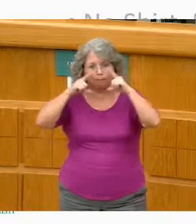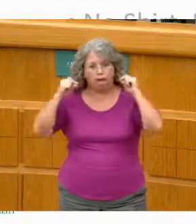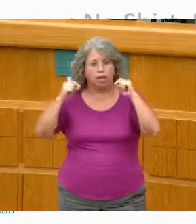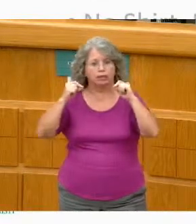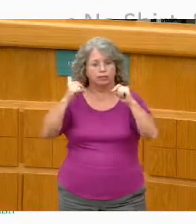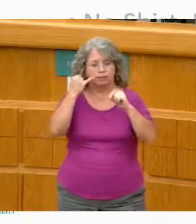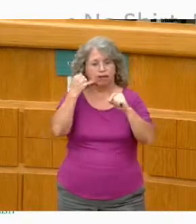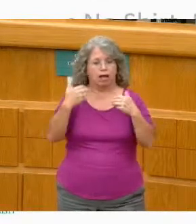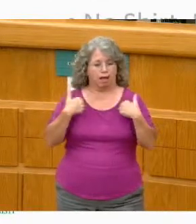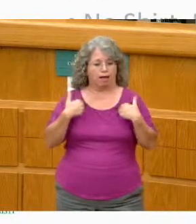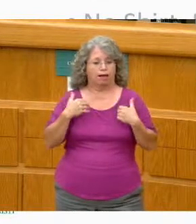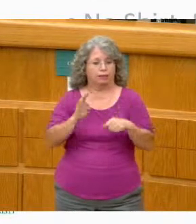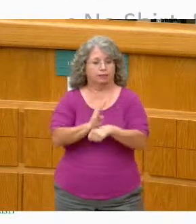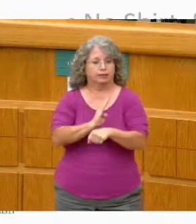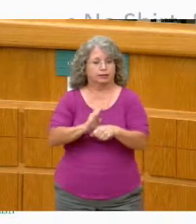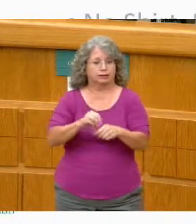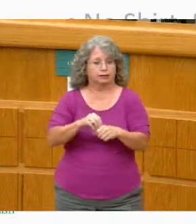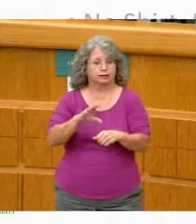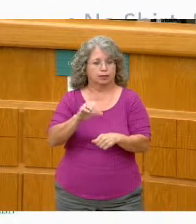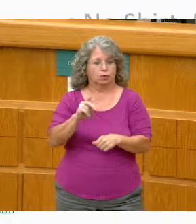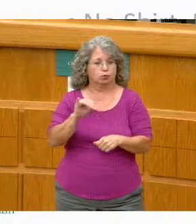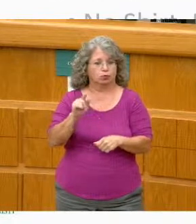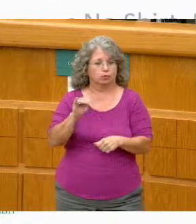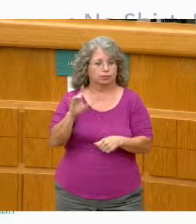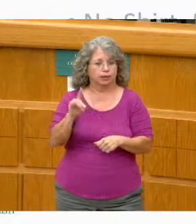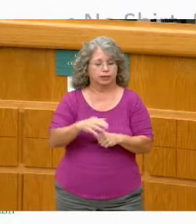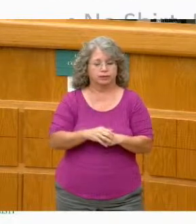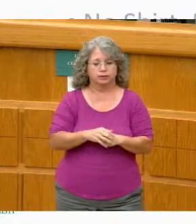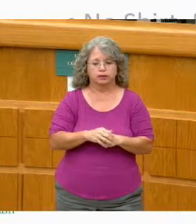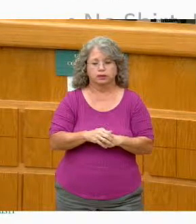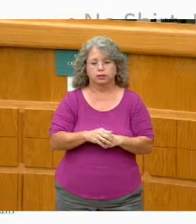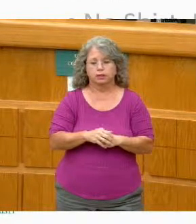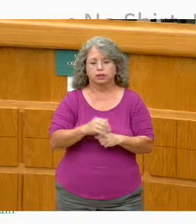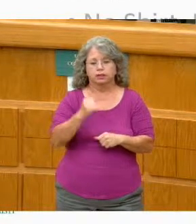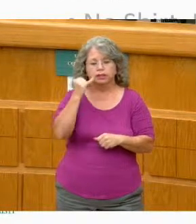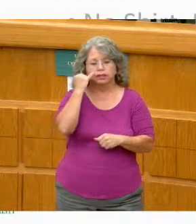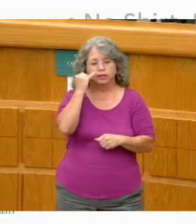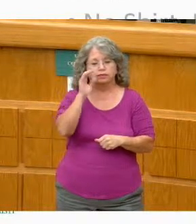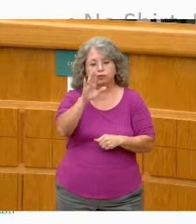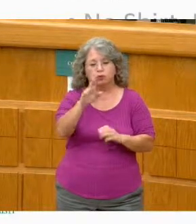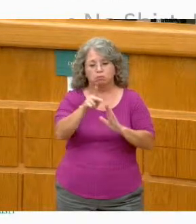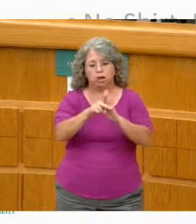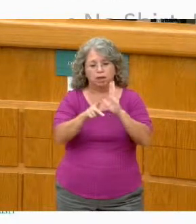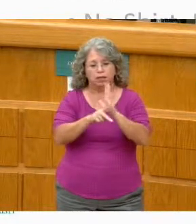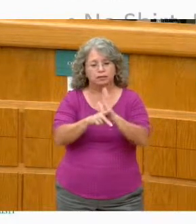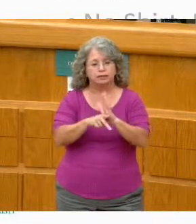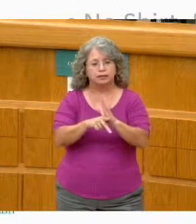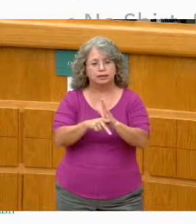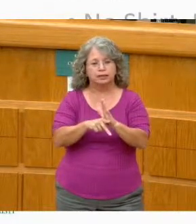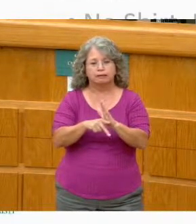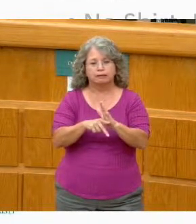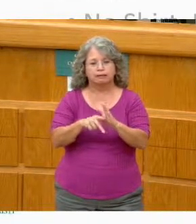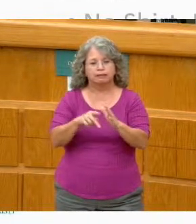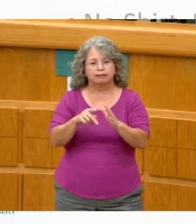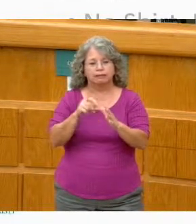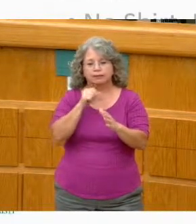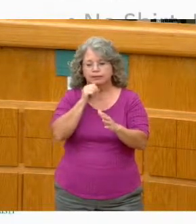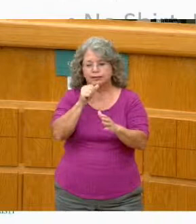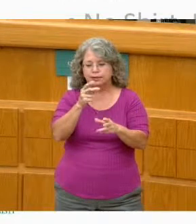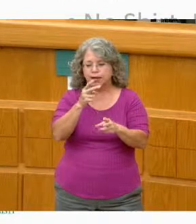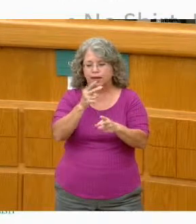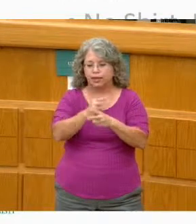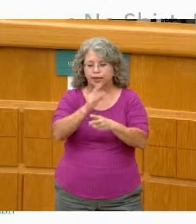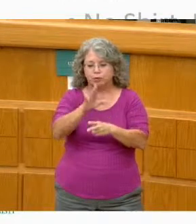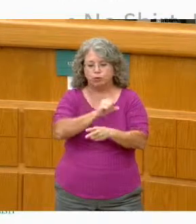if I'm running a business in the coastal bend. And it's important to close the loopholes in your social distancing policies because COVID